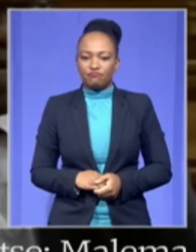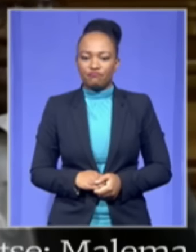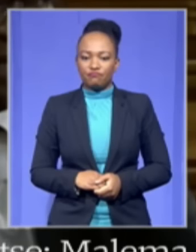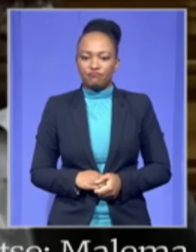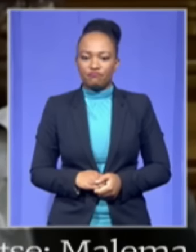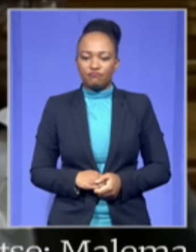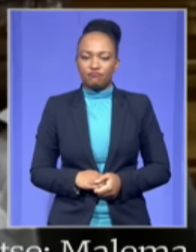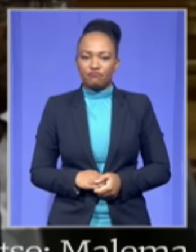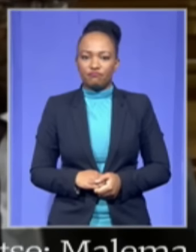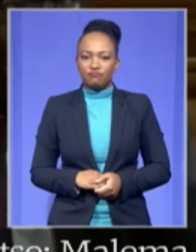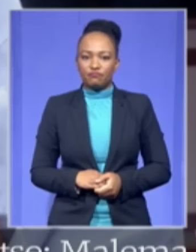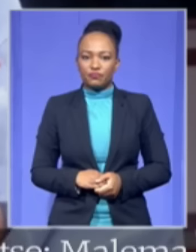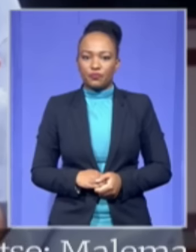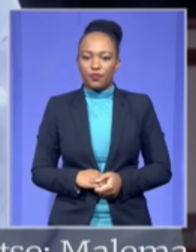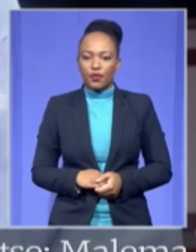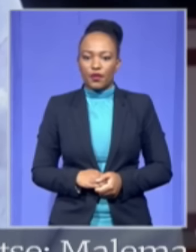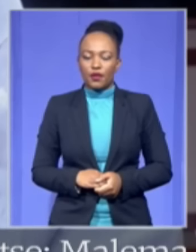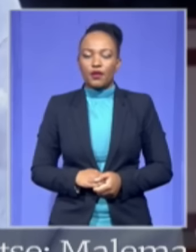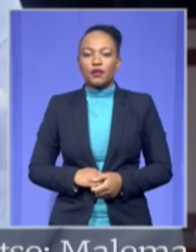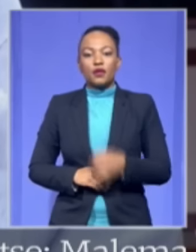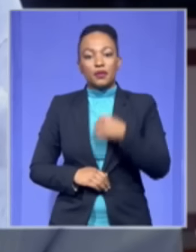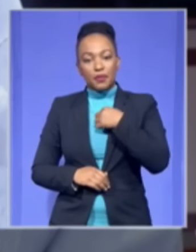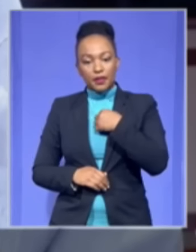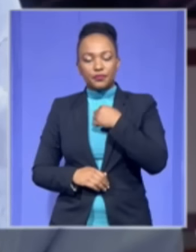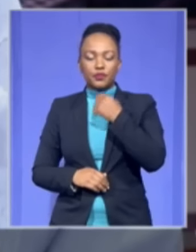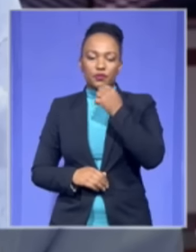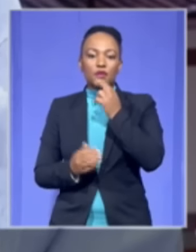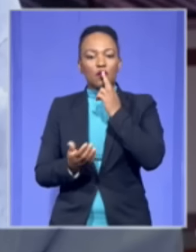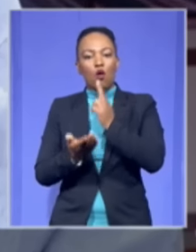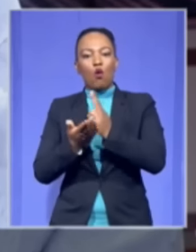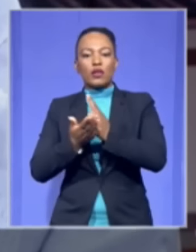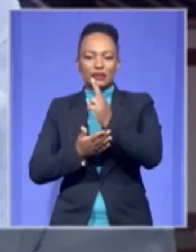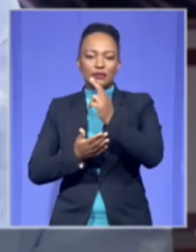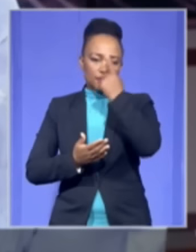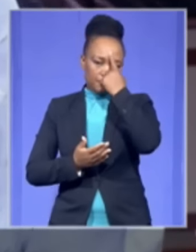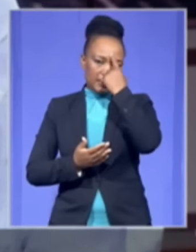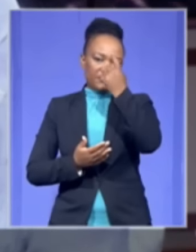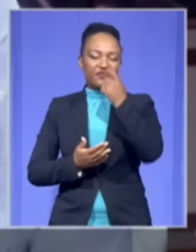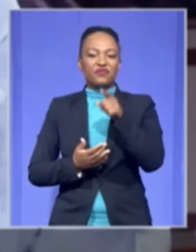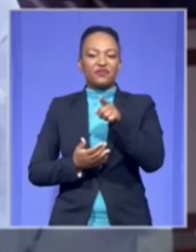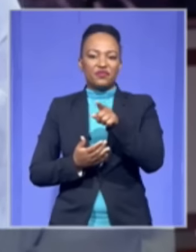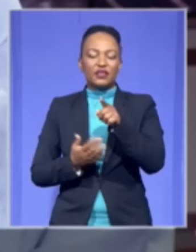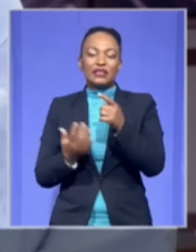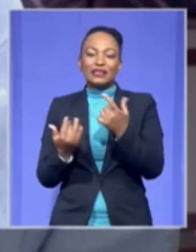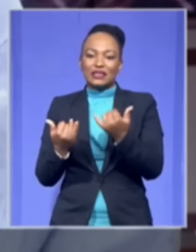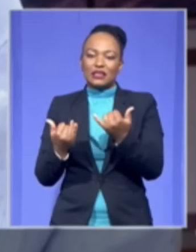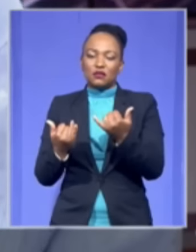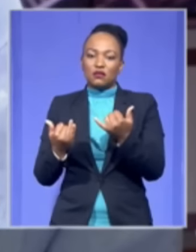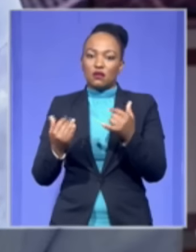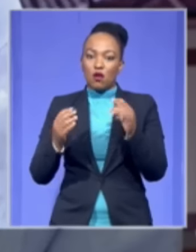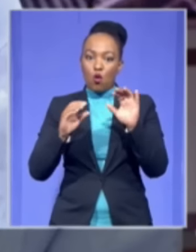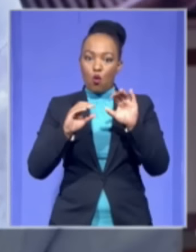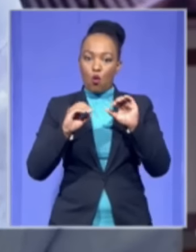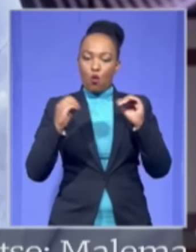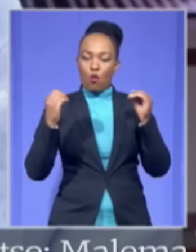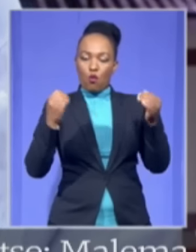I firmly believe and honestly believe that the organization with